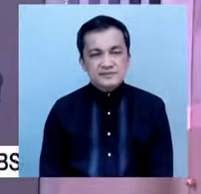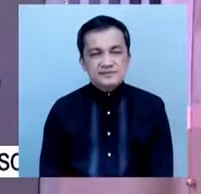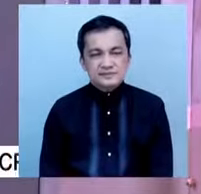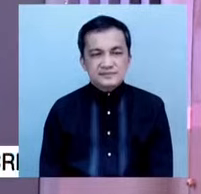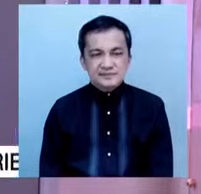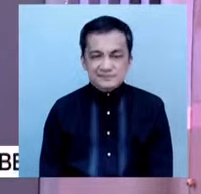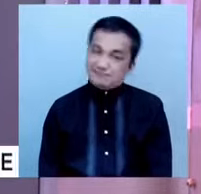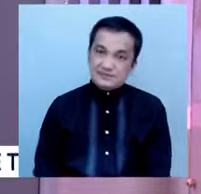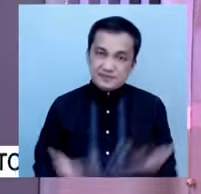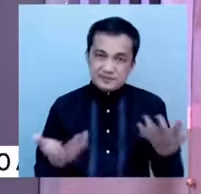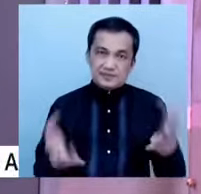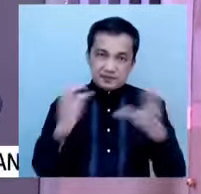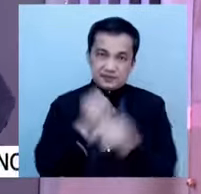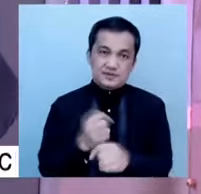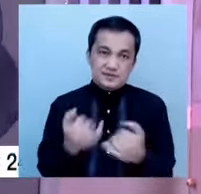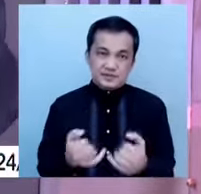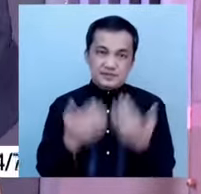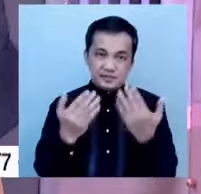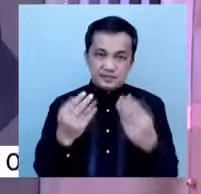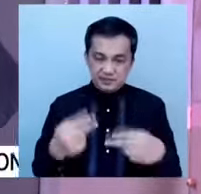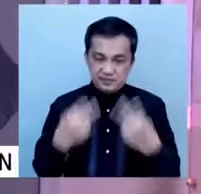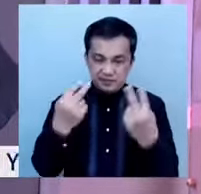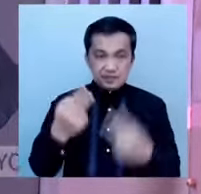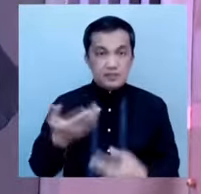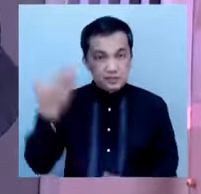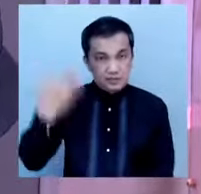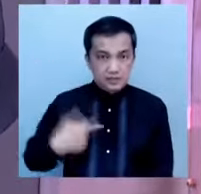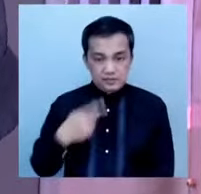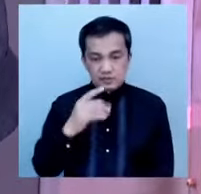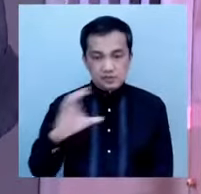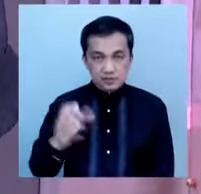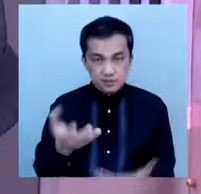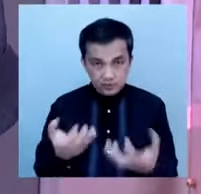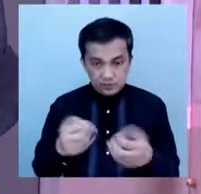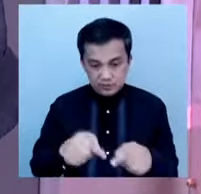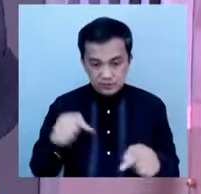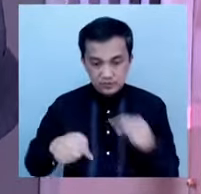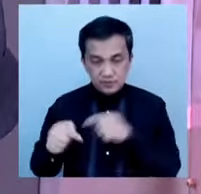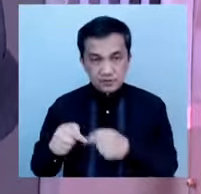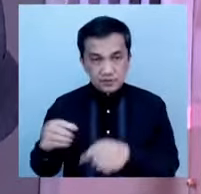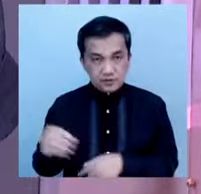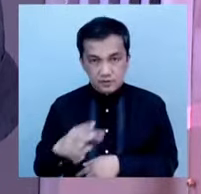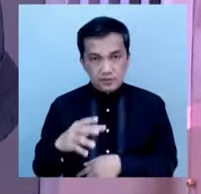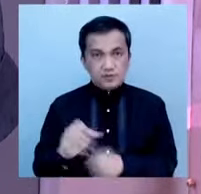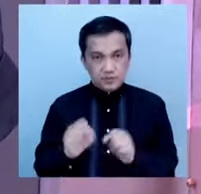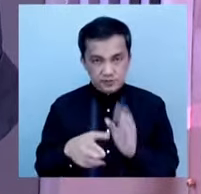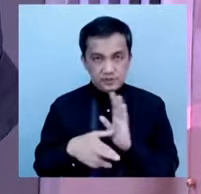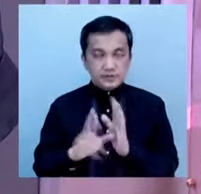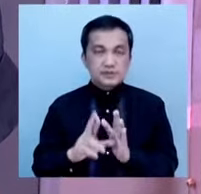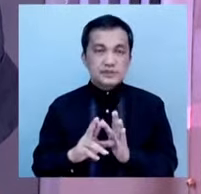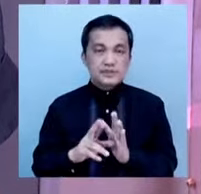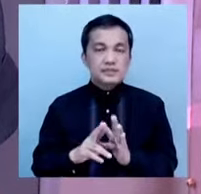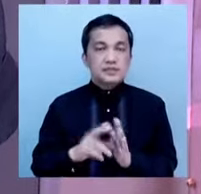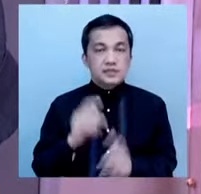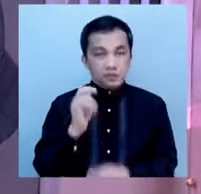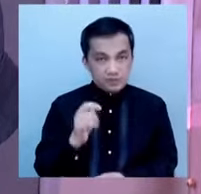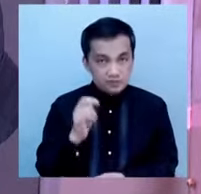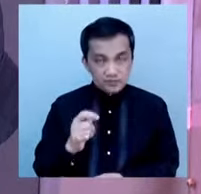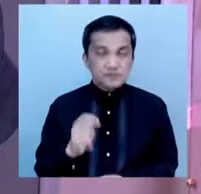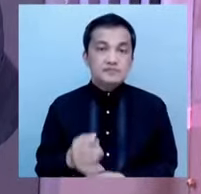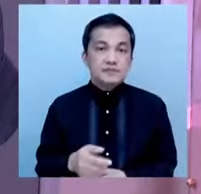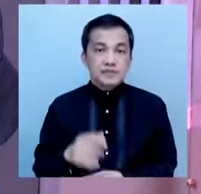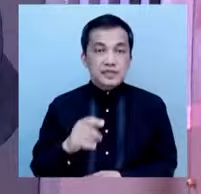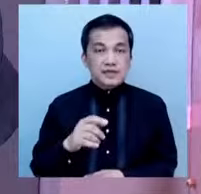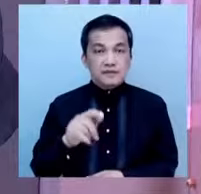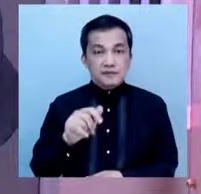And that'll do it for today. Thanks for joining us. I'm Carmina Constantino. If you want to visit today's episode, you can play back this newscast on our YouTube channel and on